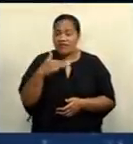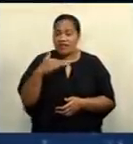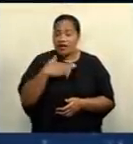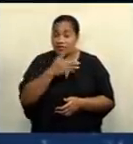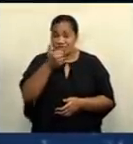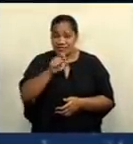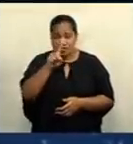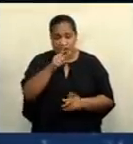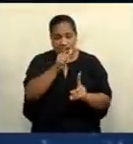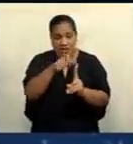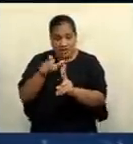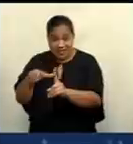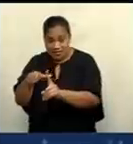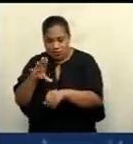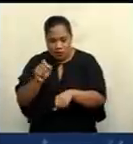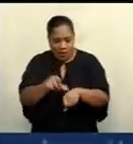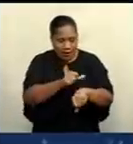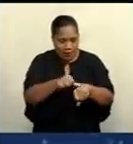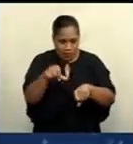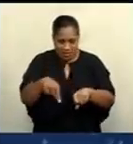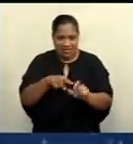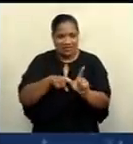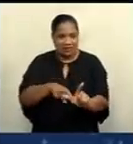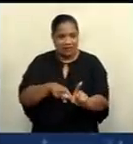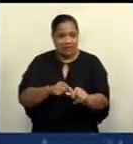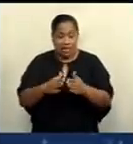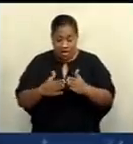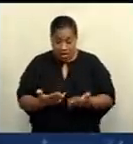45,561 cases since April this year. There are now